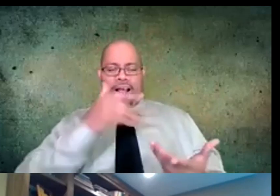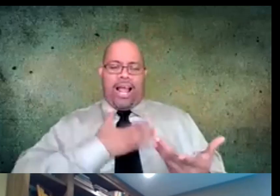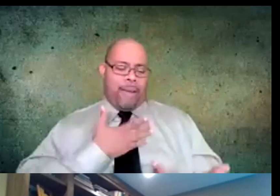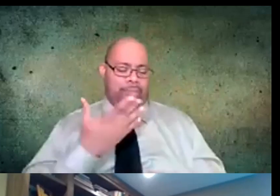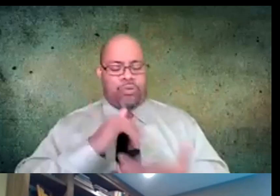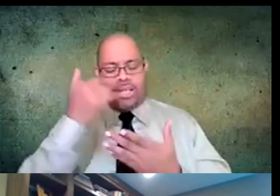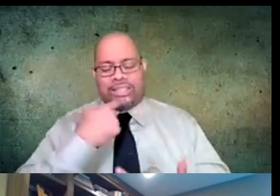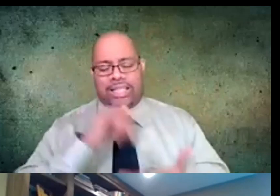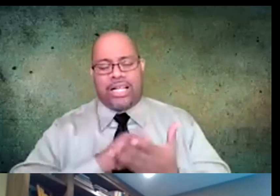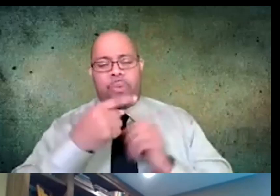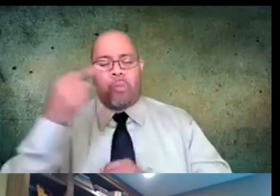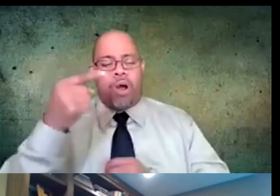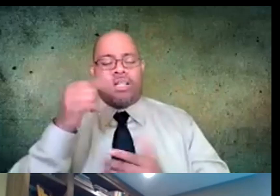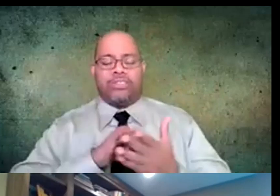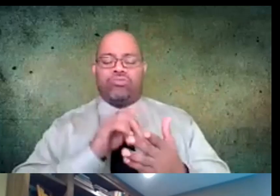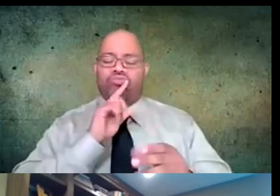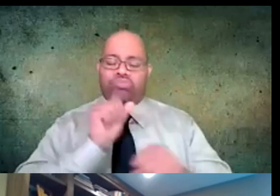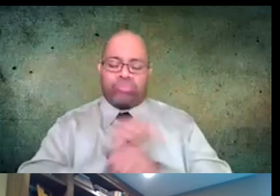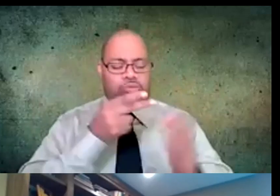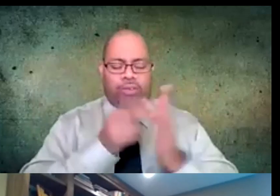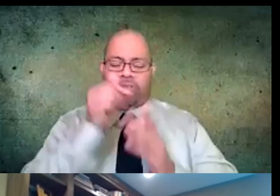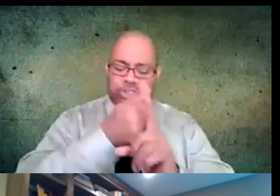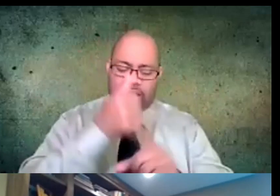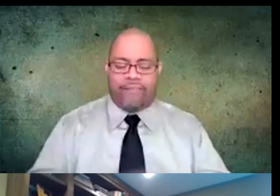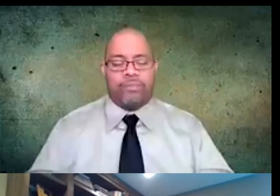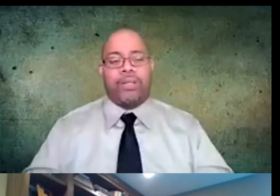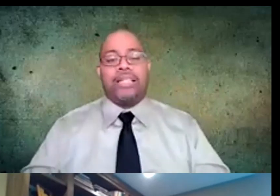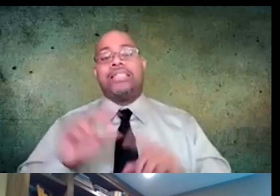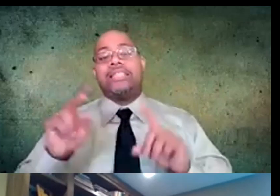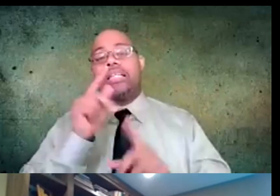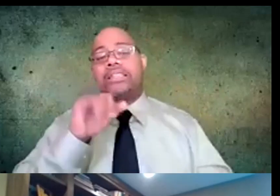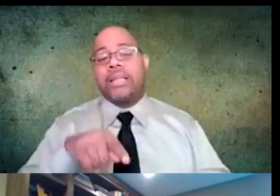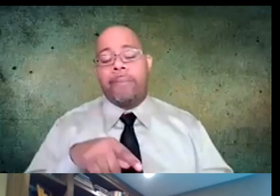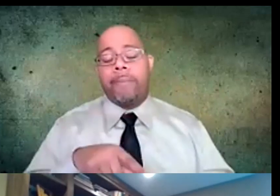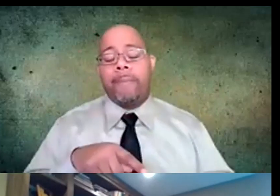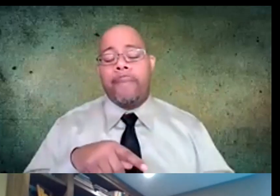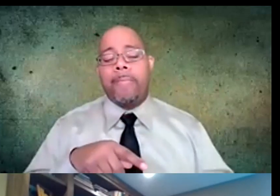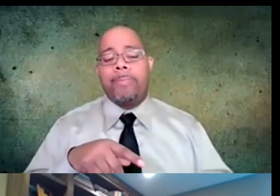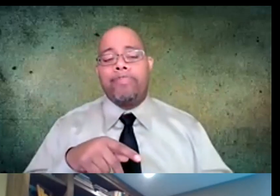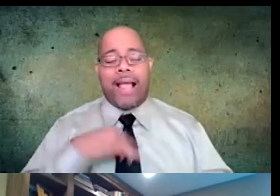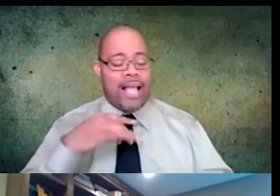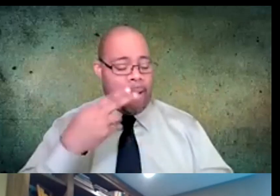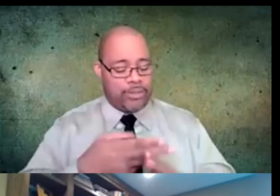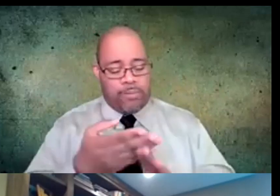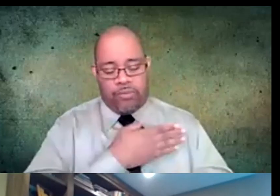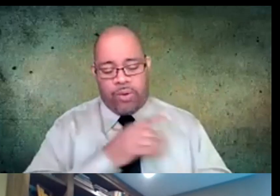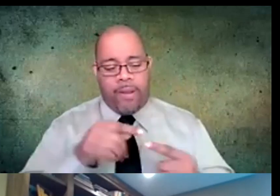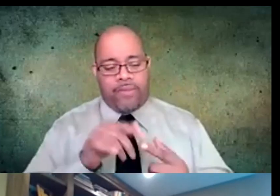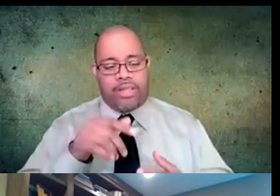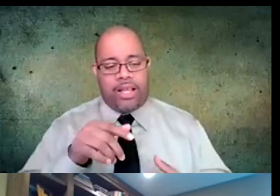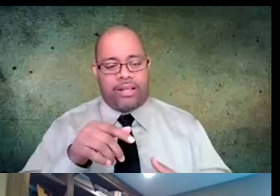I think, you know, number one, just be the authentic self. But the second tip is, you know, precisely as I just mentioned about the